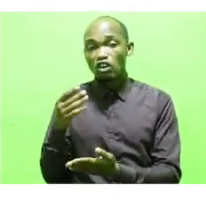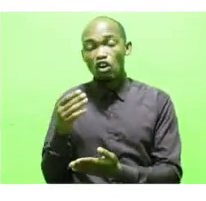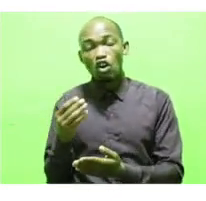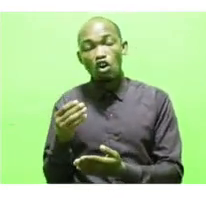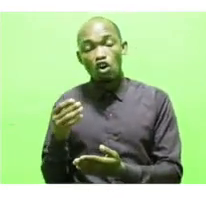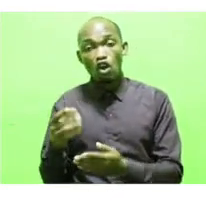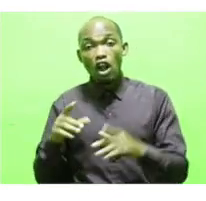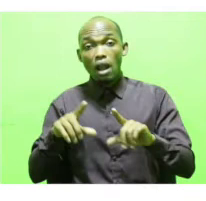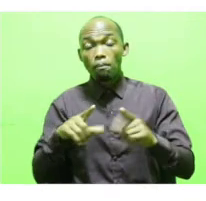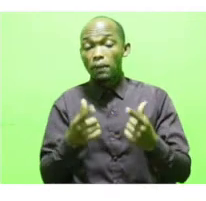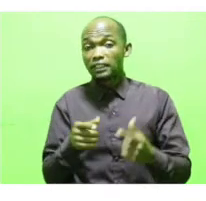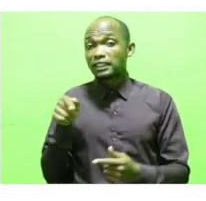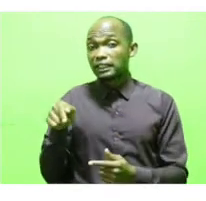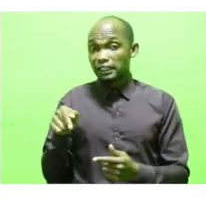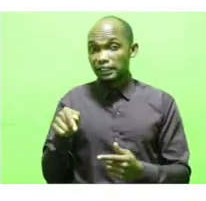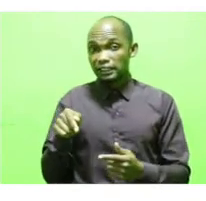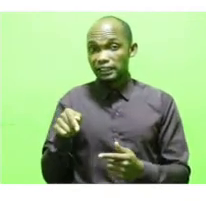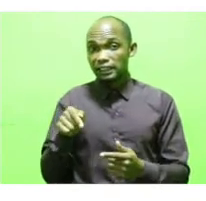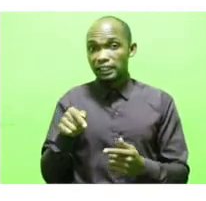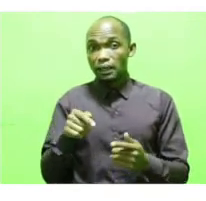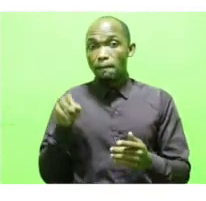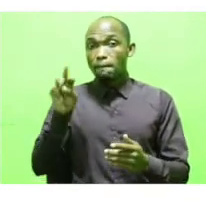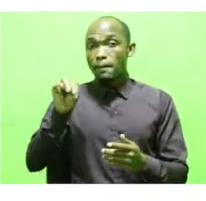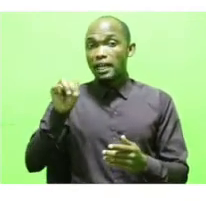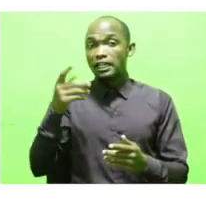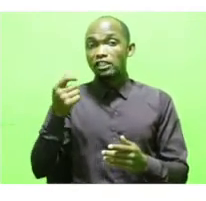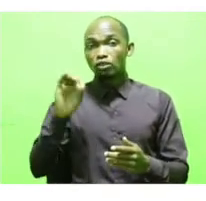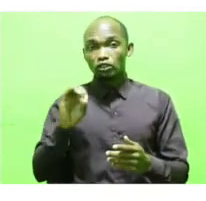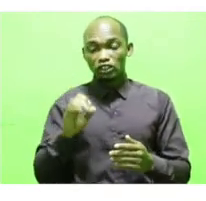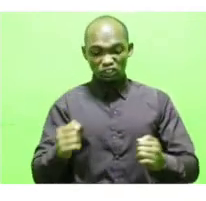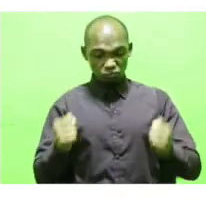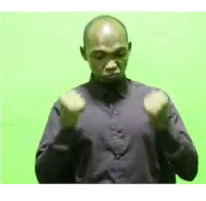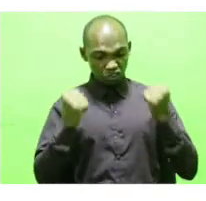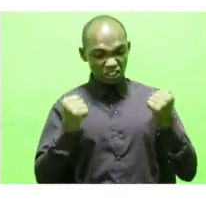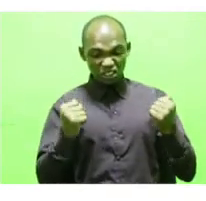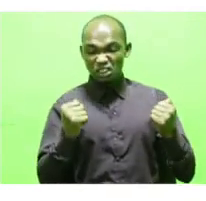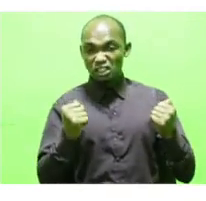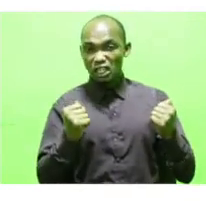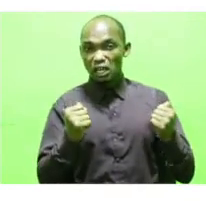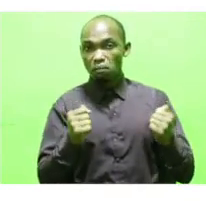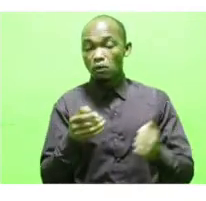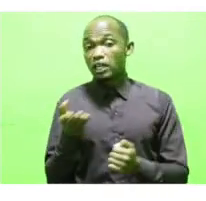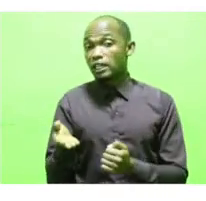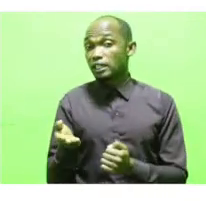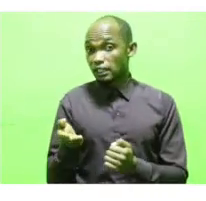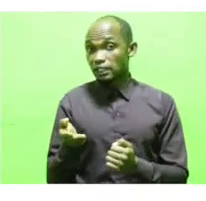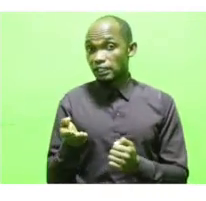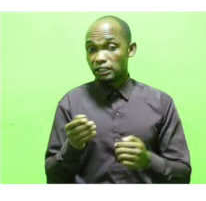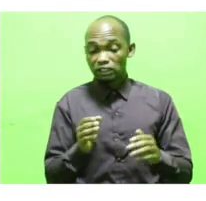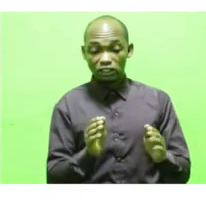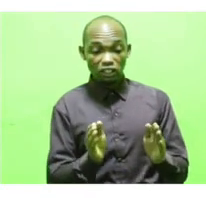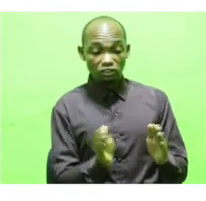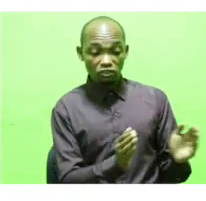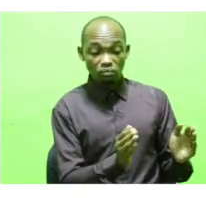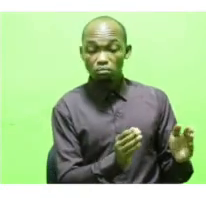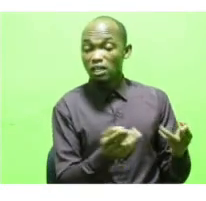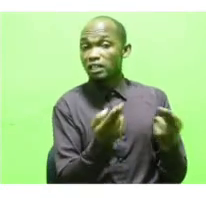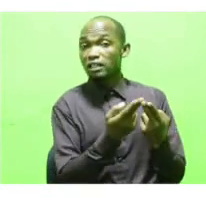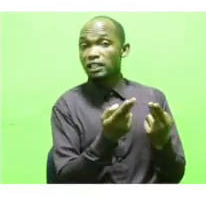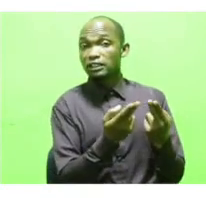mitosis keeps a genetically stable the body genetically stable, as the number of chromosomes remain the same